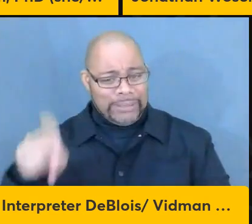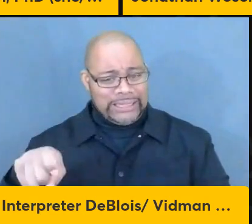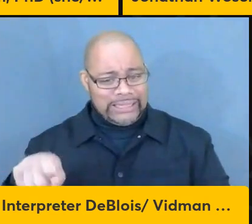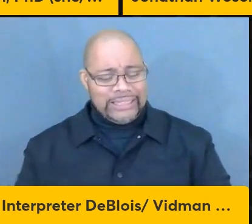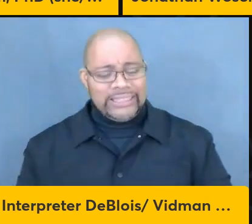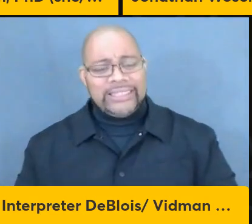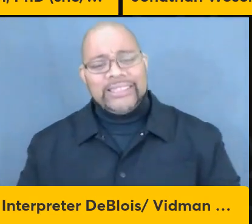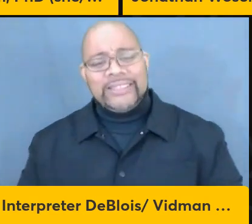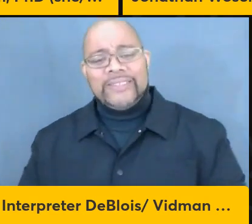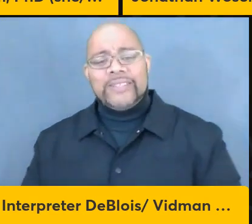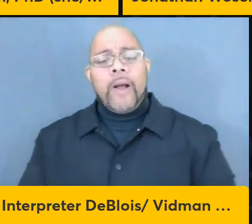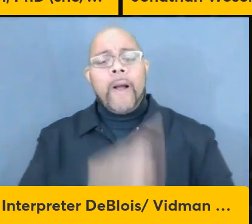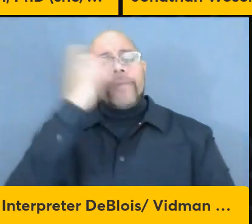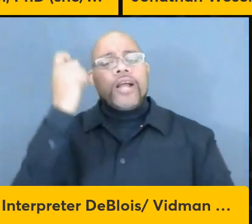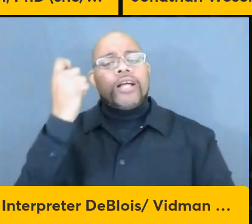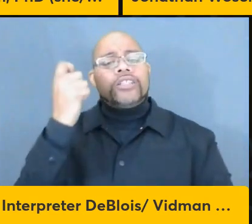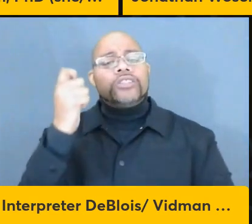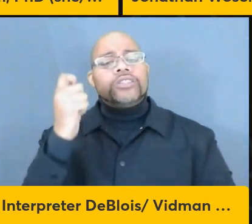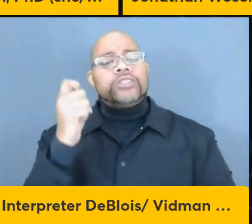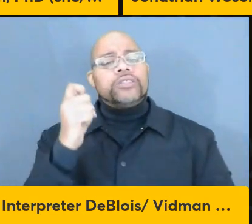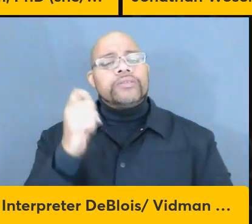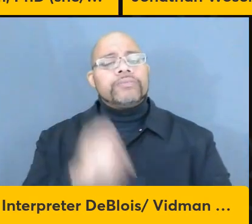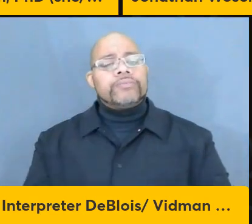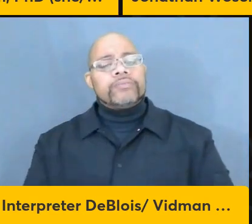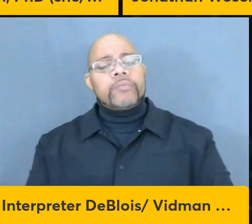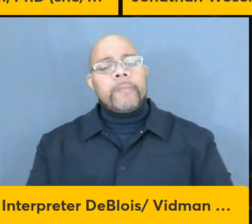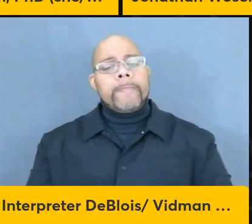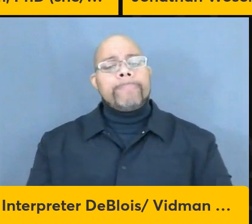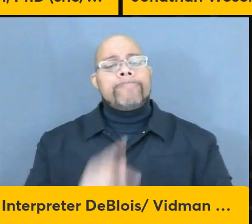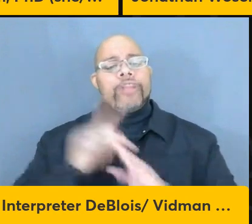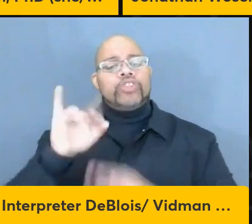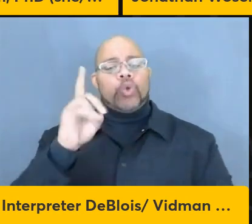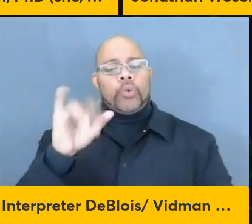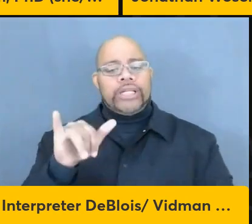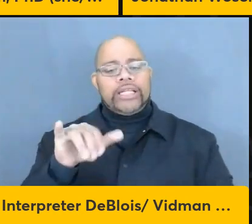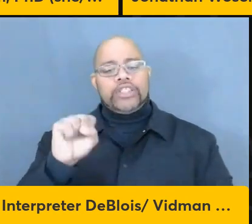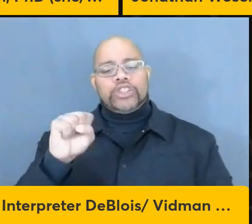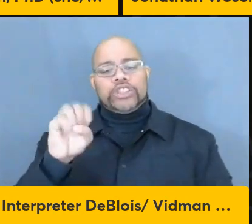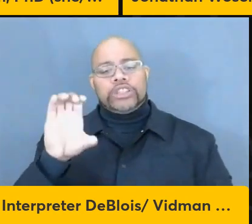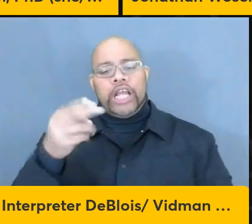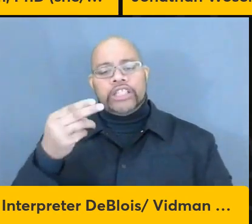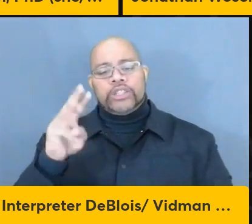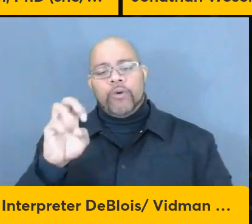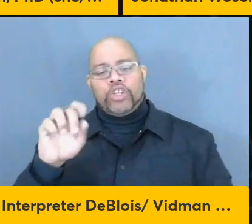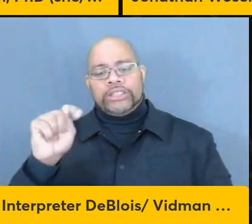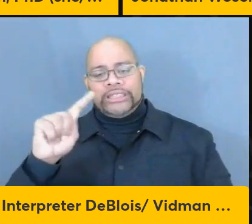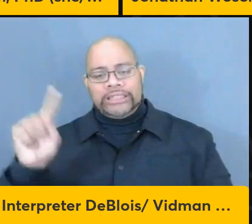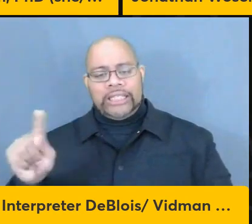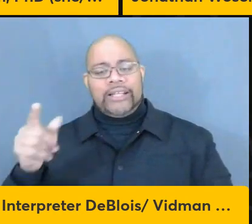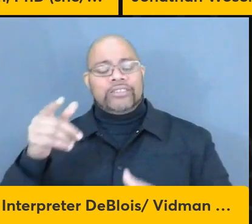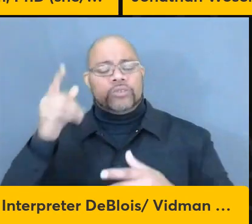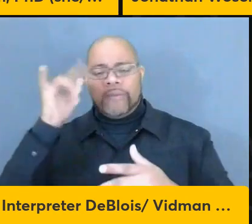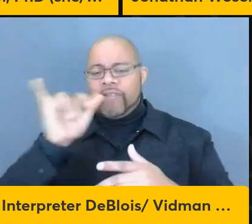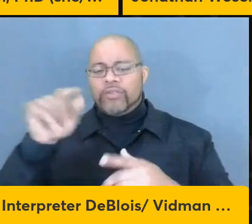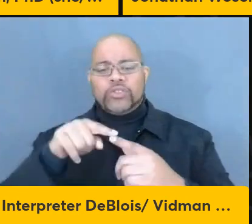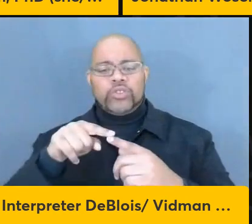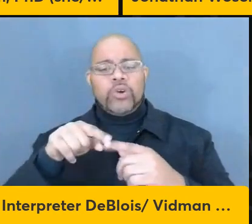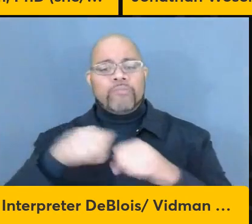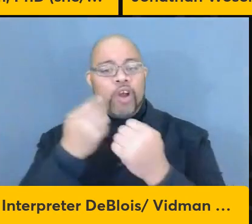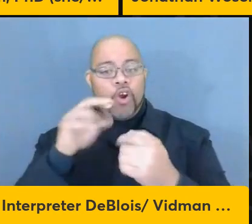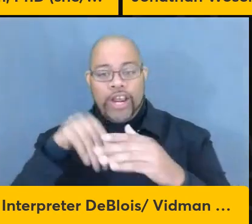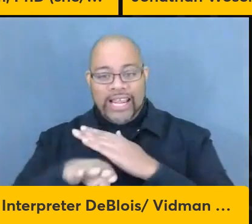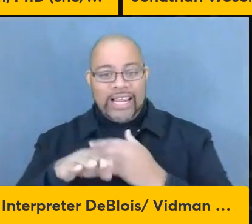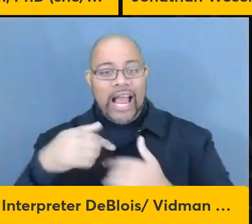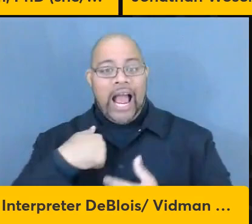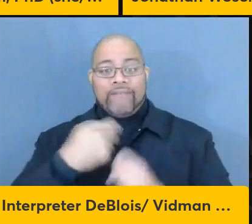go. Because Jody, Professor Jody Schwartz, it took her forever to break me into calling her Jody, because I'm